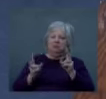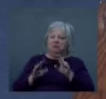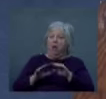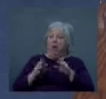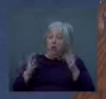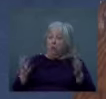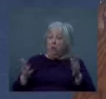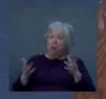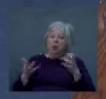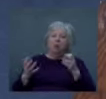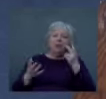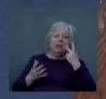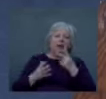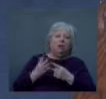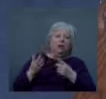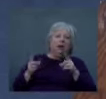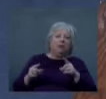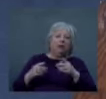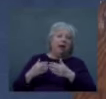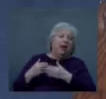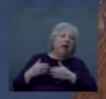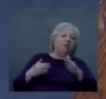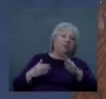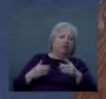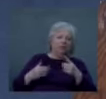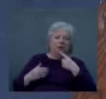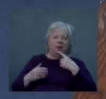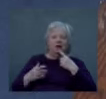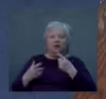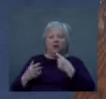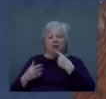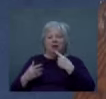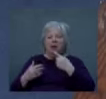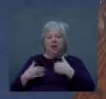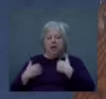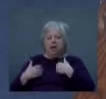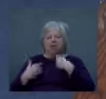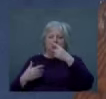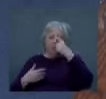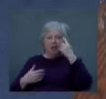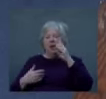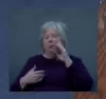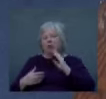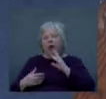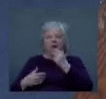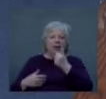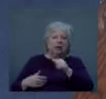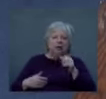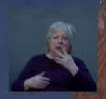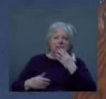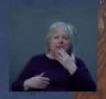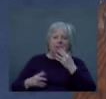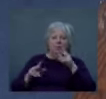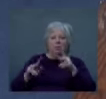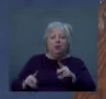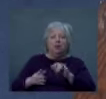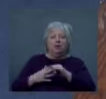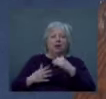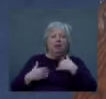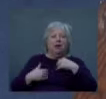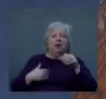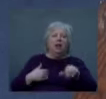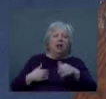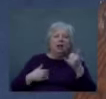going to happen after you make the statement. You said the young black, brown, and any color person that has had other